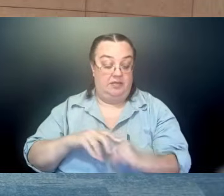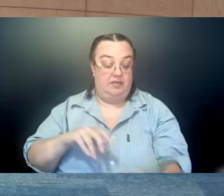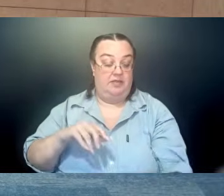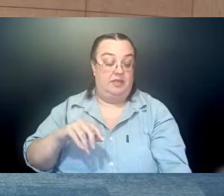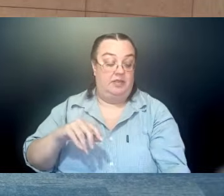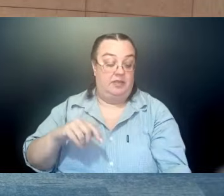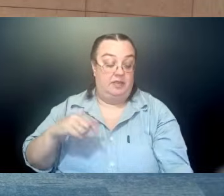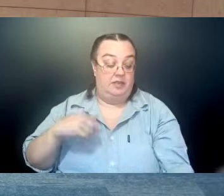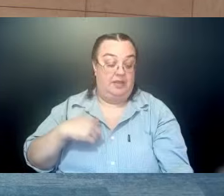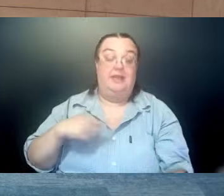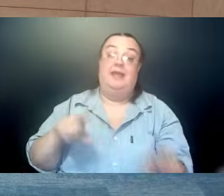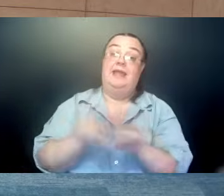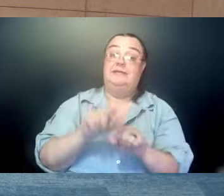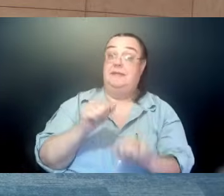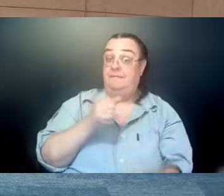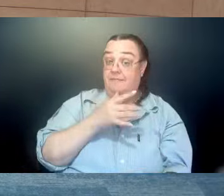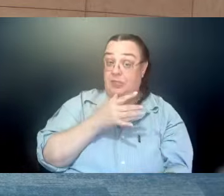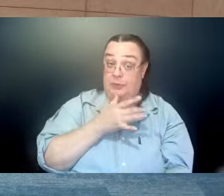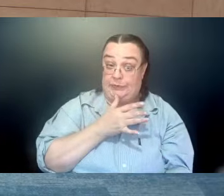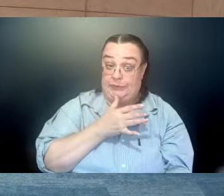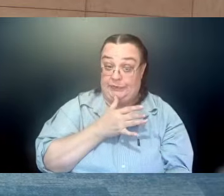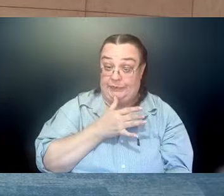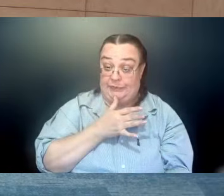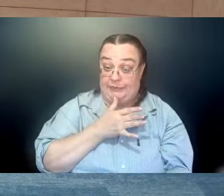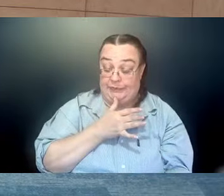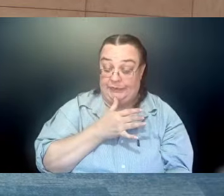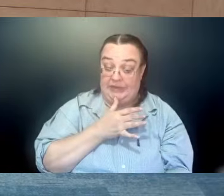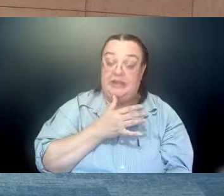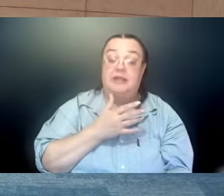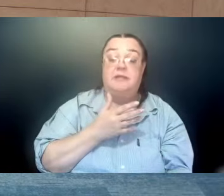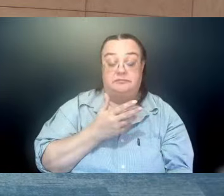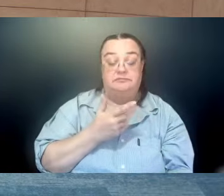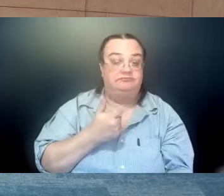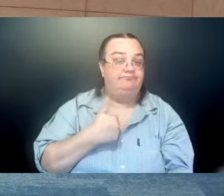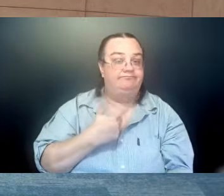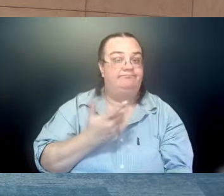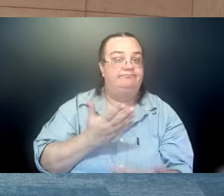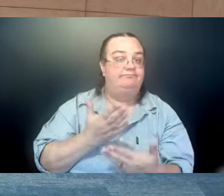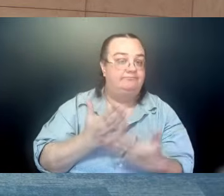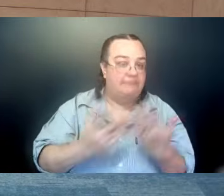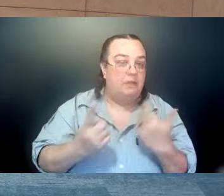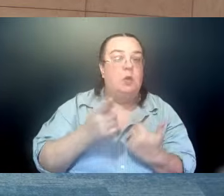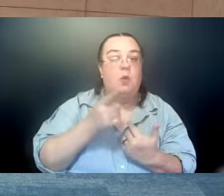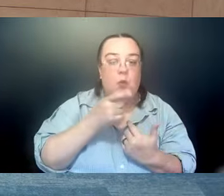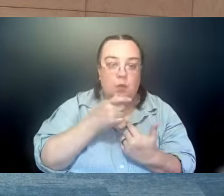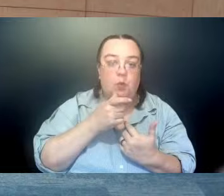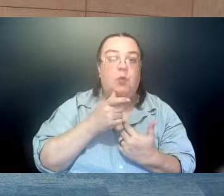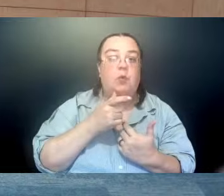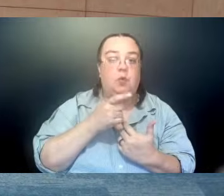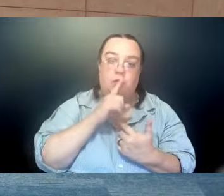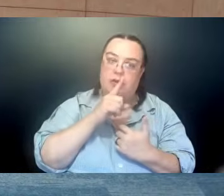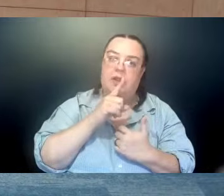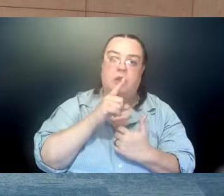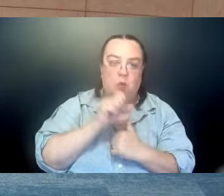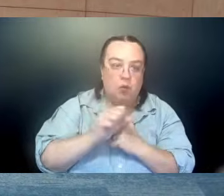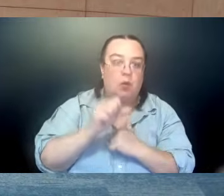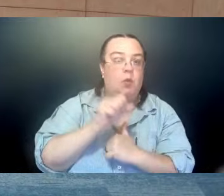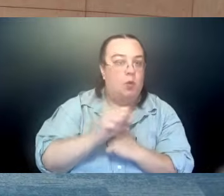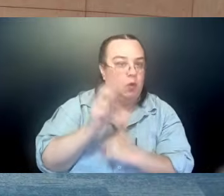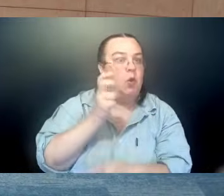As a mother, and someone who has worked really hard to